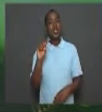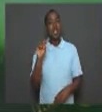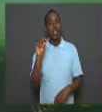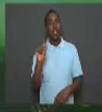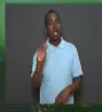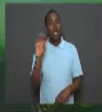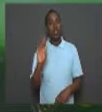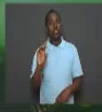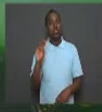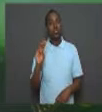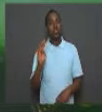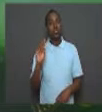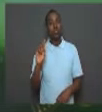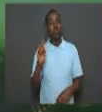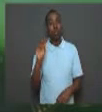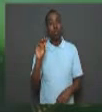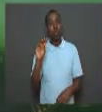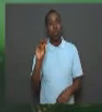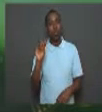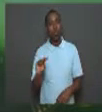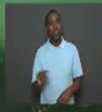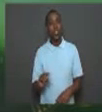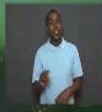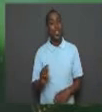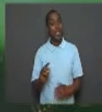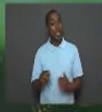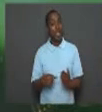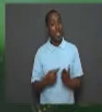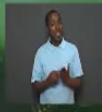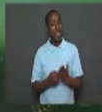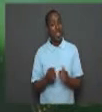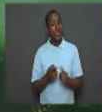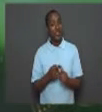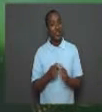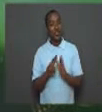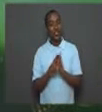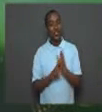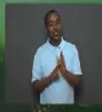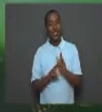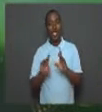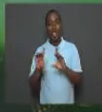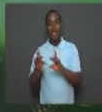This is the first lesson of our new unit on classification.